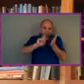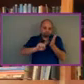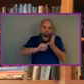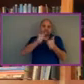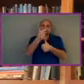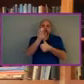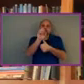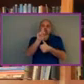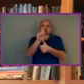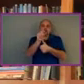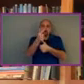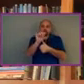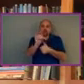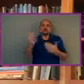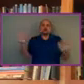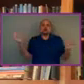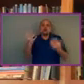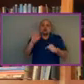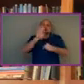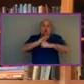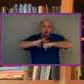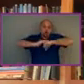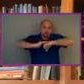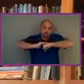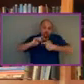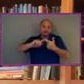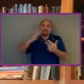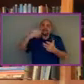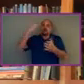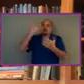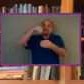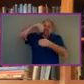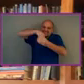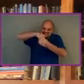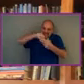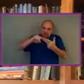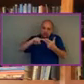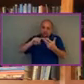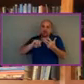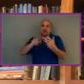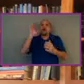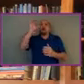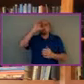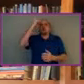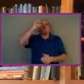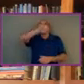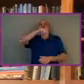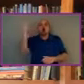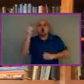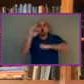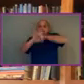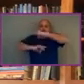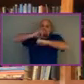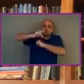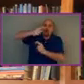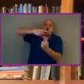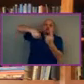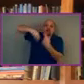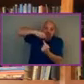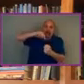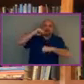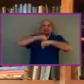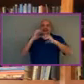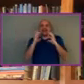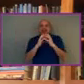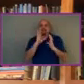geology, the surface composition, their internal properties, and search for satellites at these Trojan asteroids. It's going to be a great